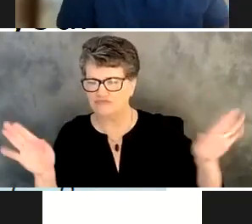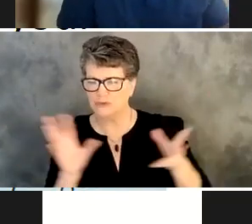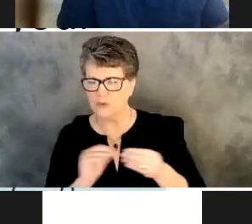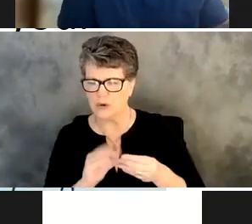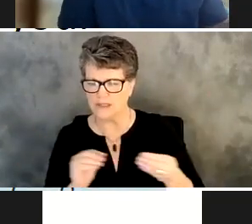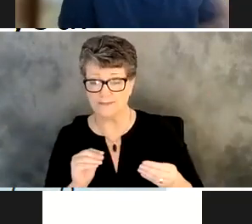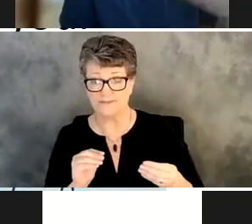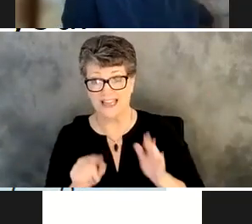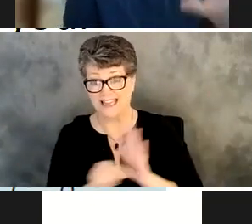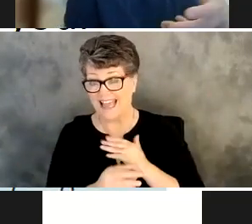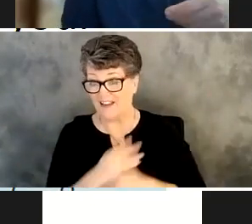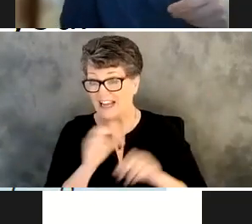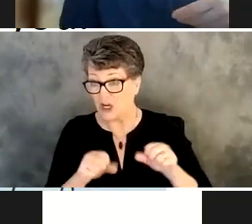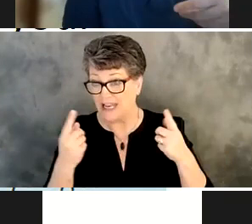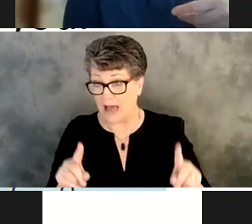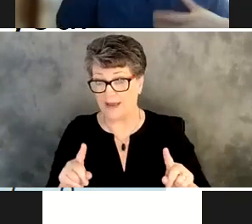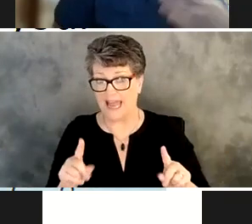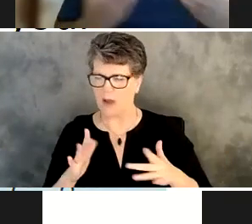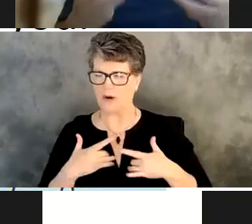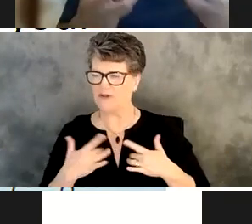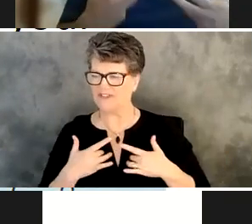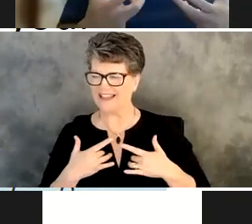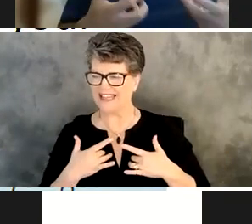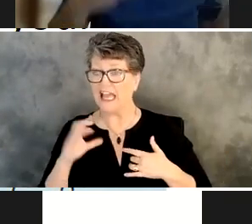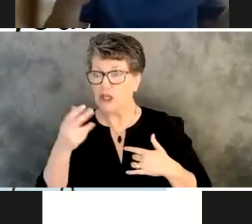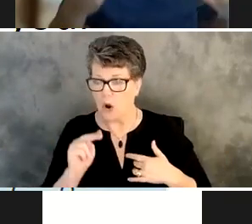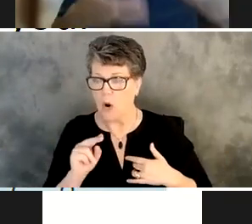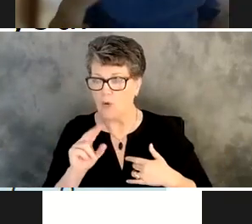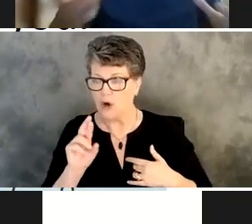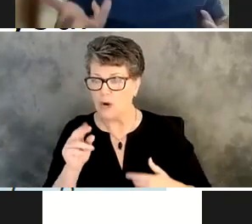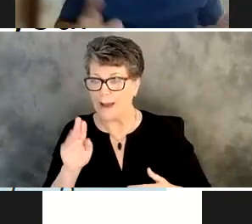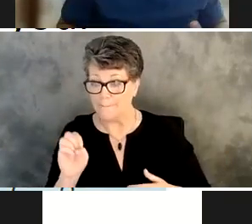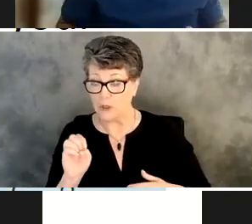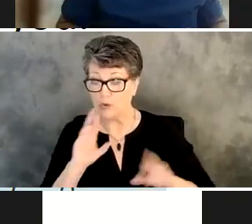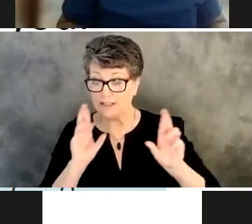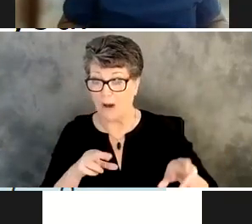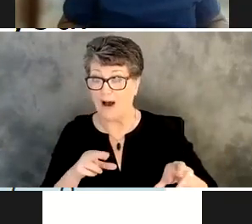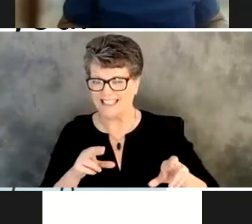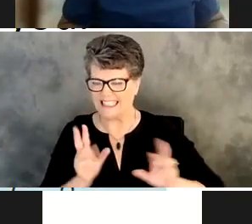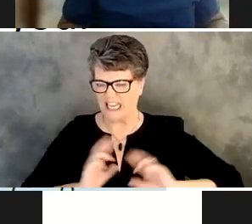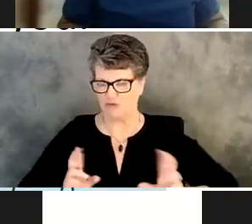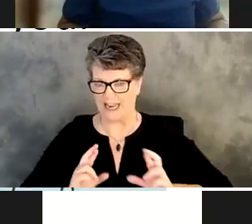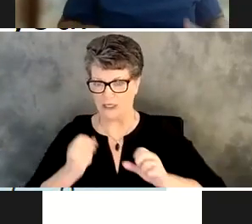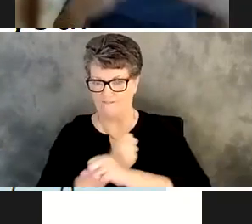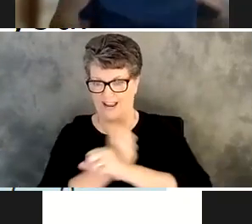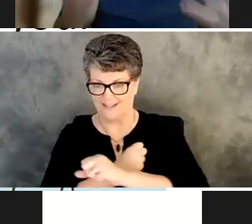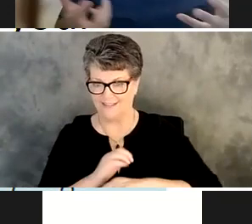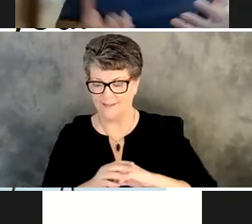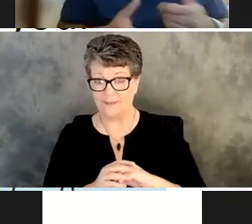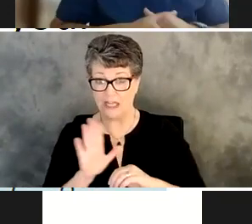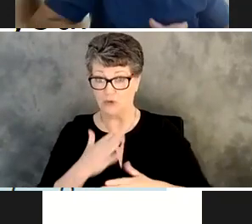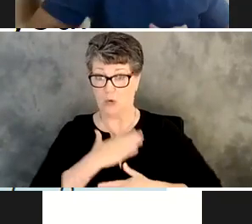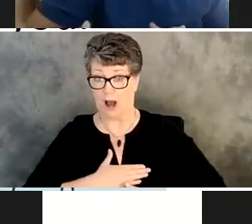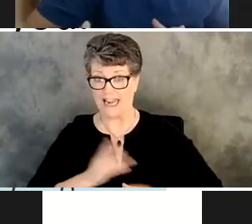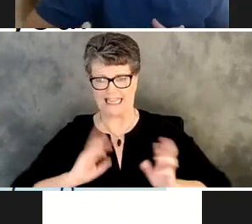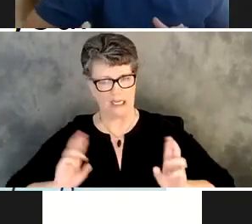some of these side effects could happen. And what are you feeling, by the way? You're feeling your own immune response revving up. That's what happens is it's your body getting